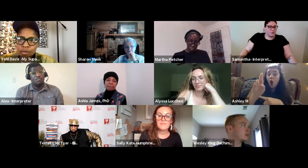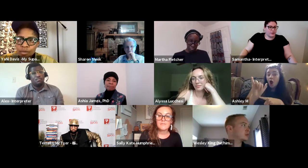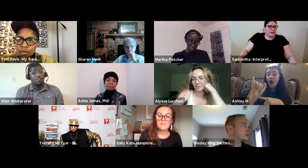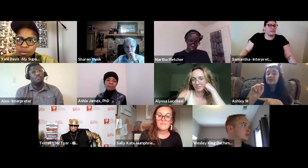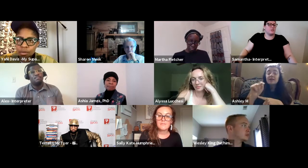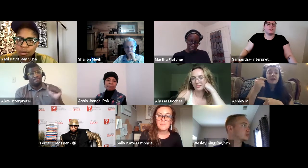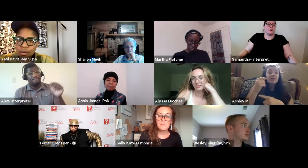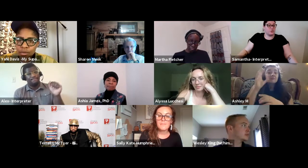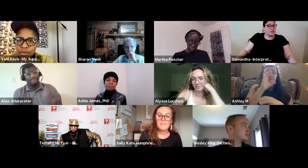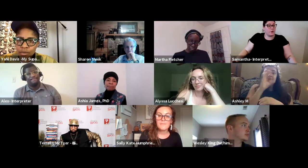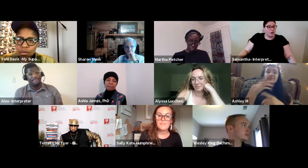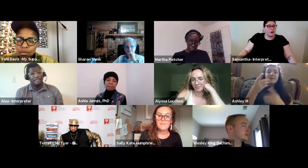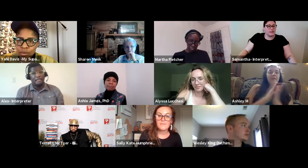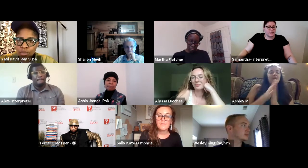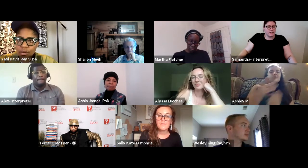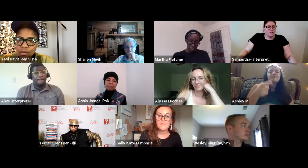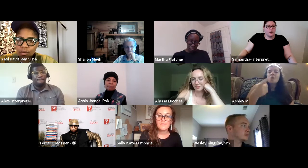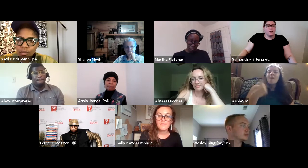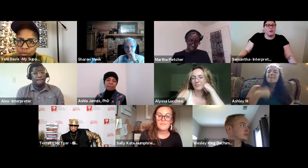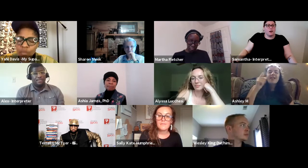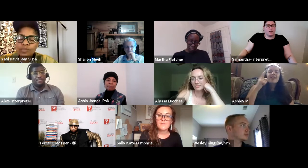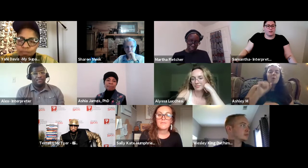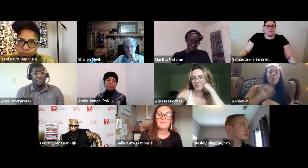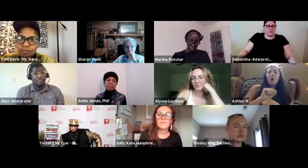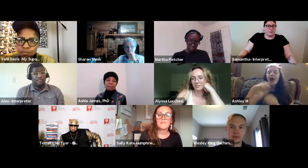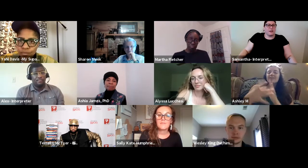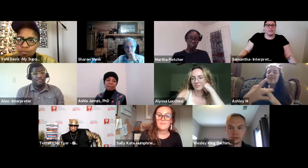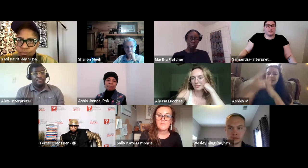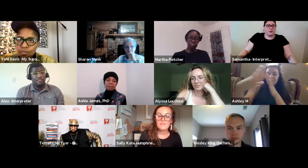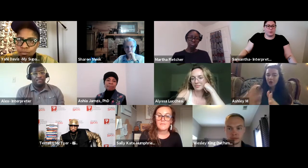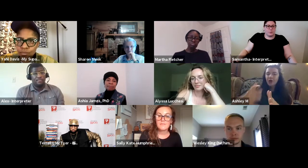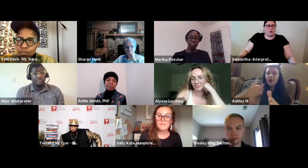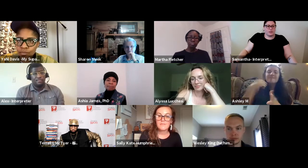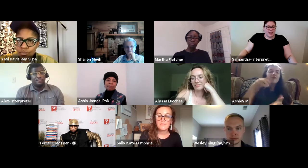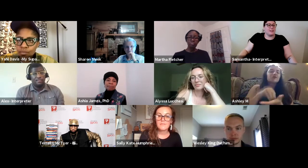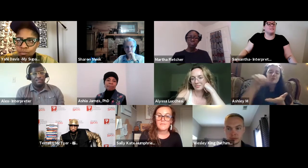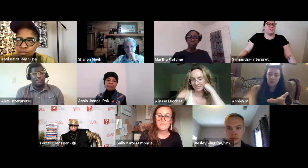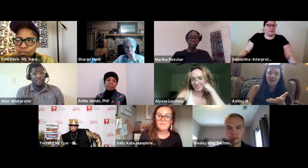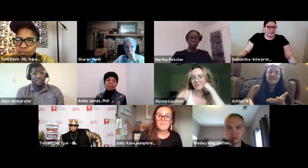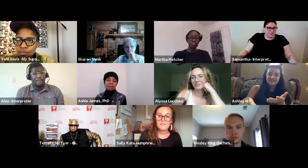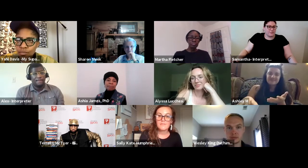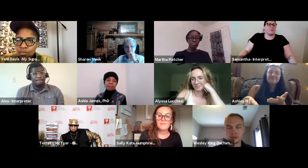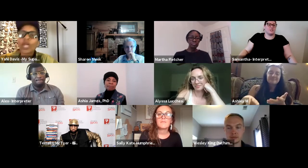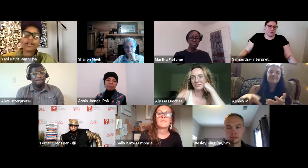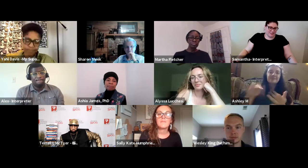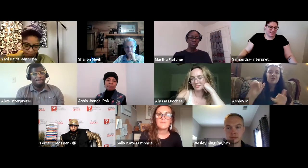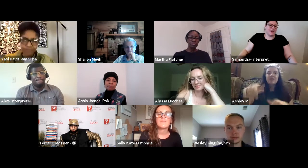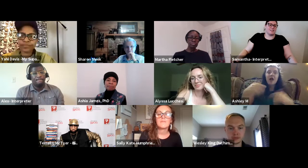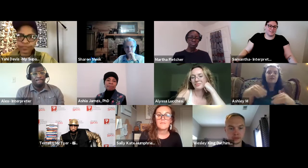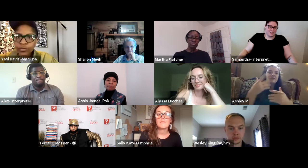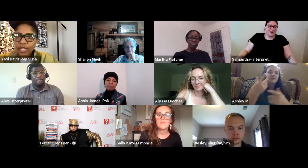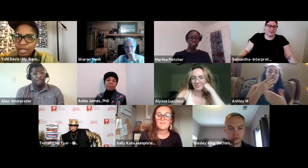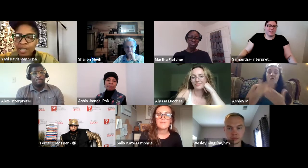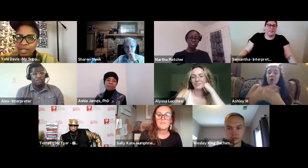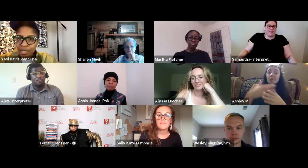they're for high school kids that are interested in going to RIT. Me and Alyssa, we worked as leaders for the students.